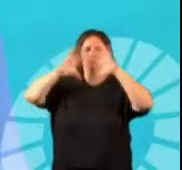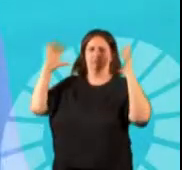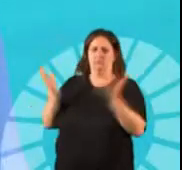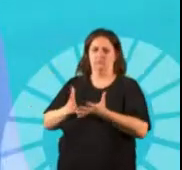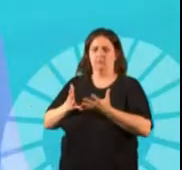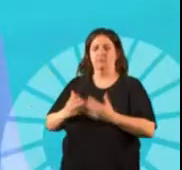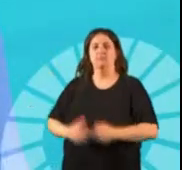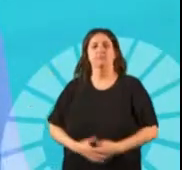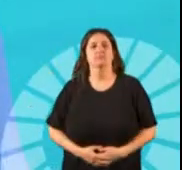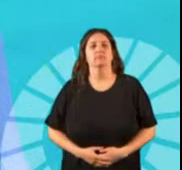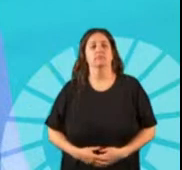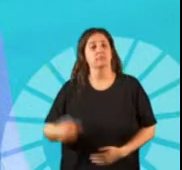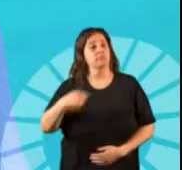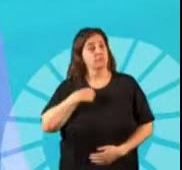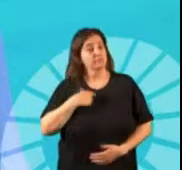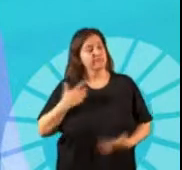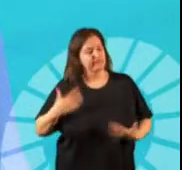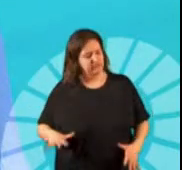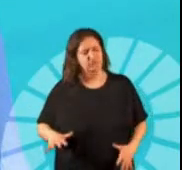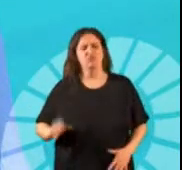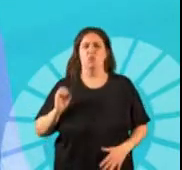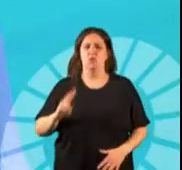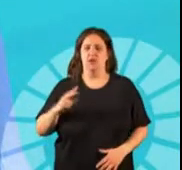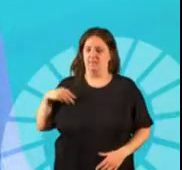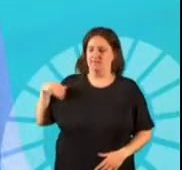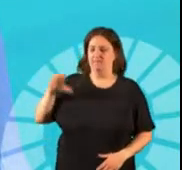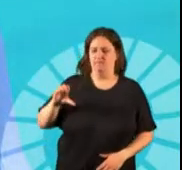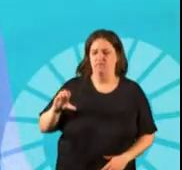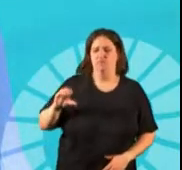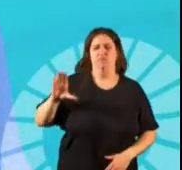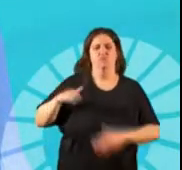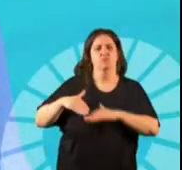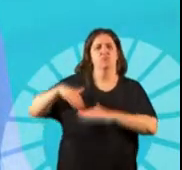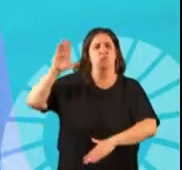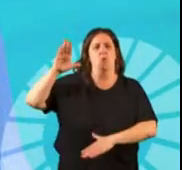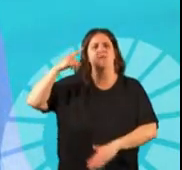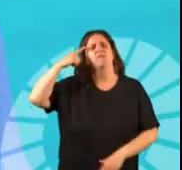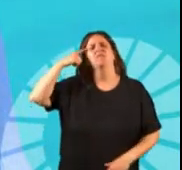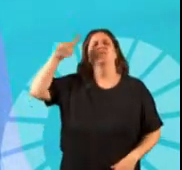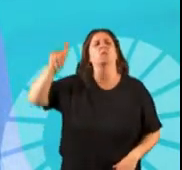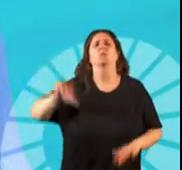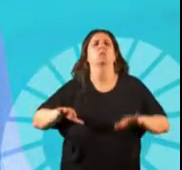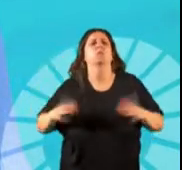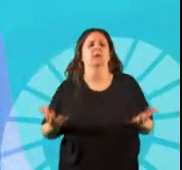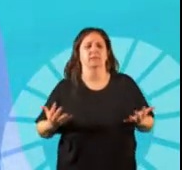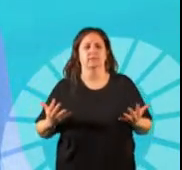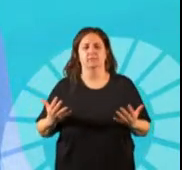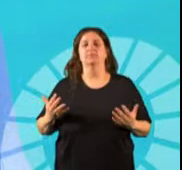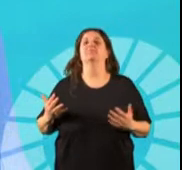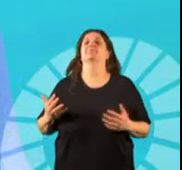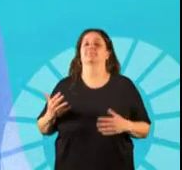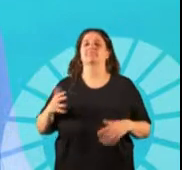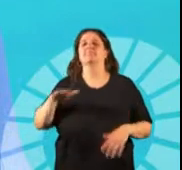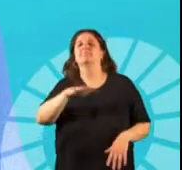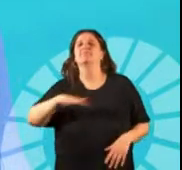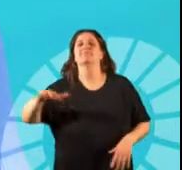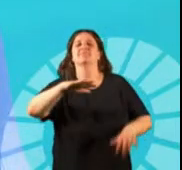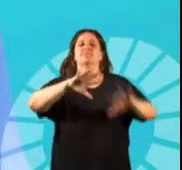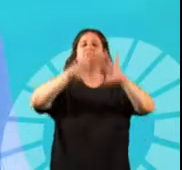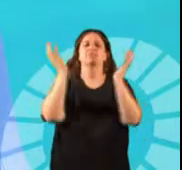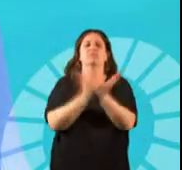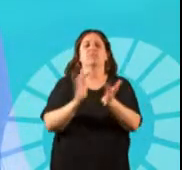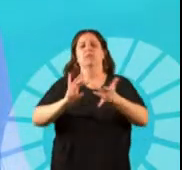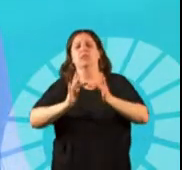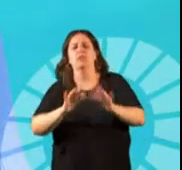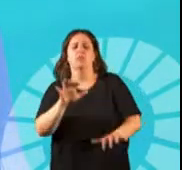euros. The total Finnish contribution in support of the generation equality goals in developing countries will be